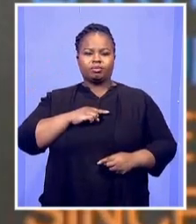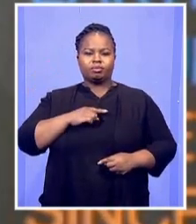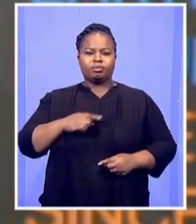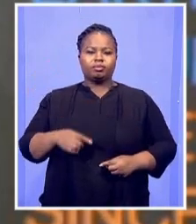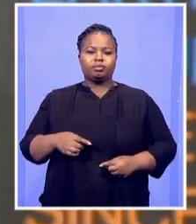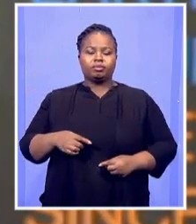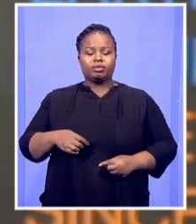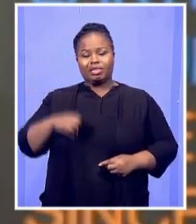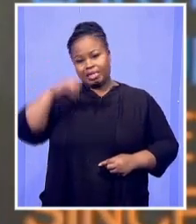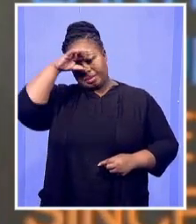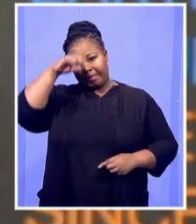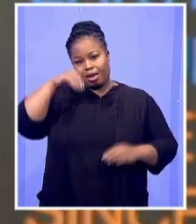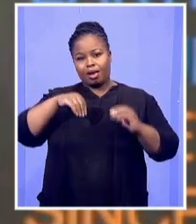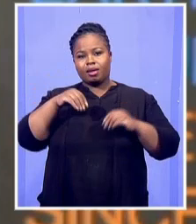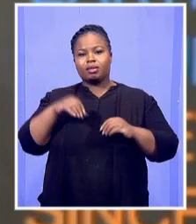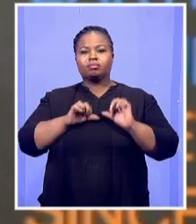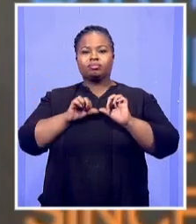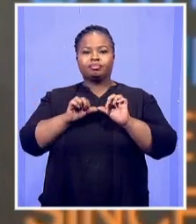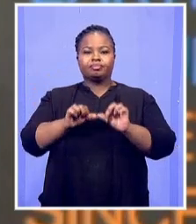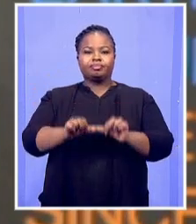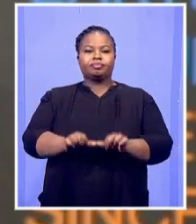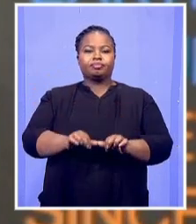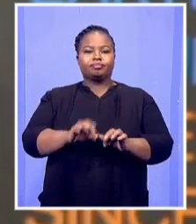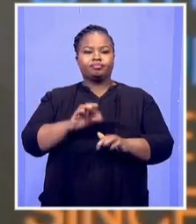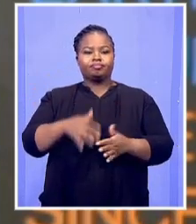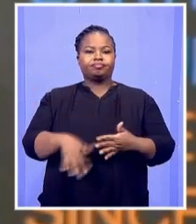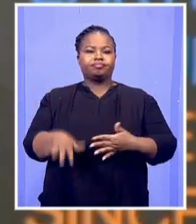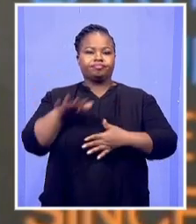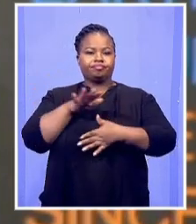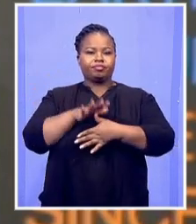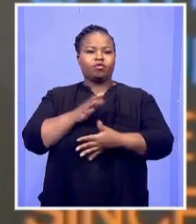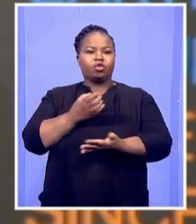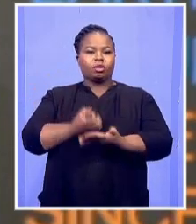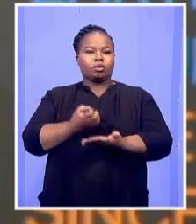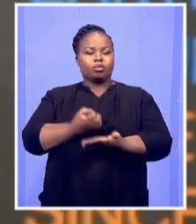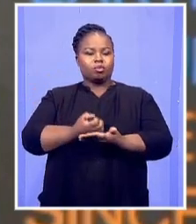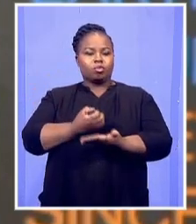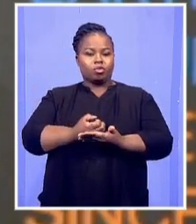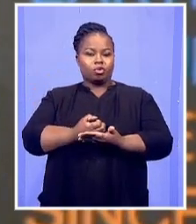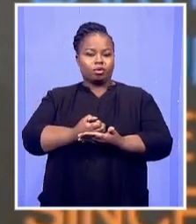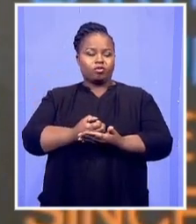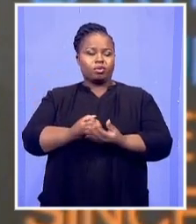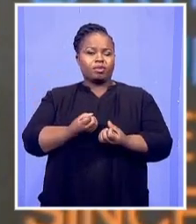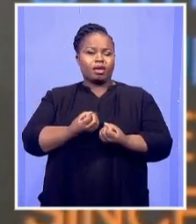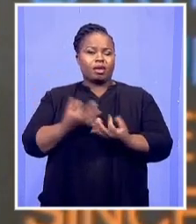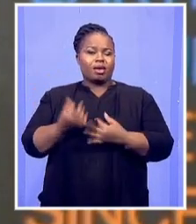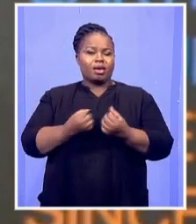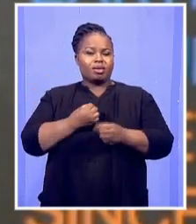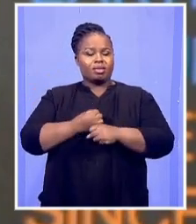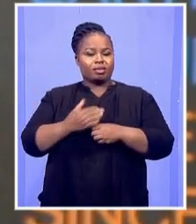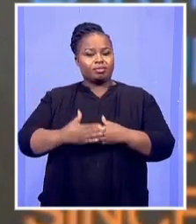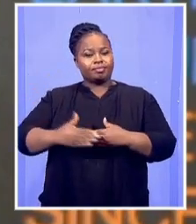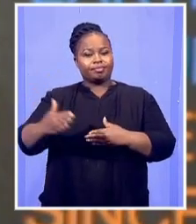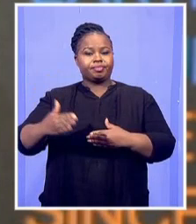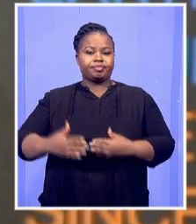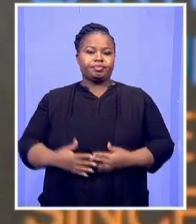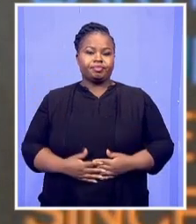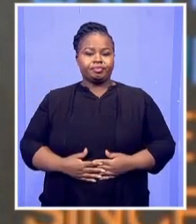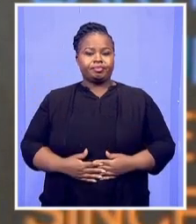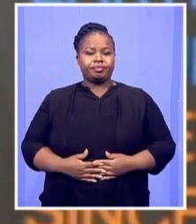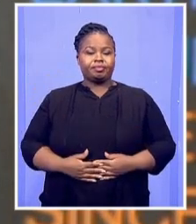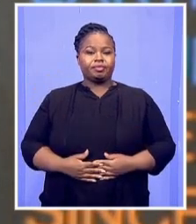mining will continue to play a central role in our economy for many decades to come. So